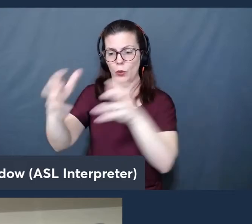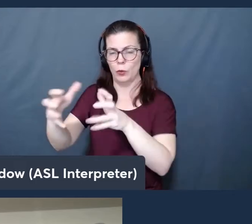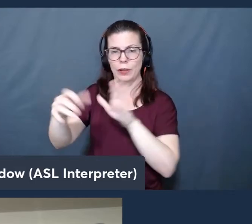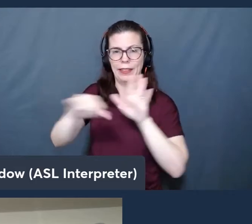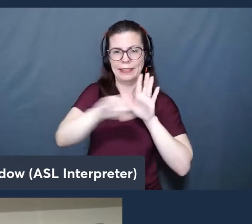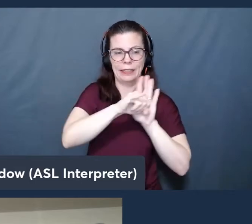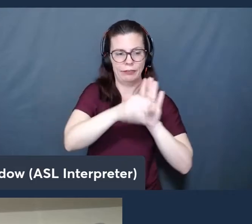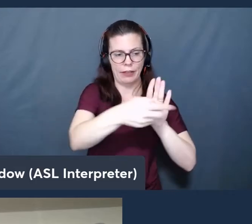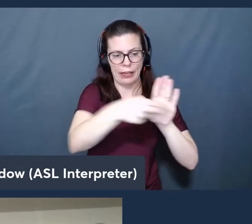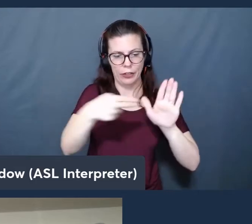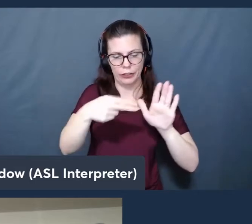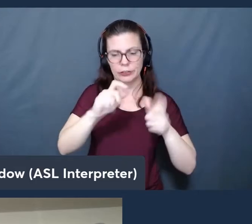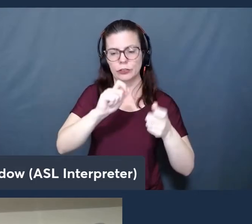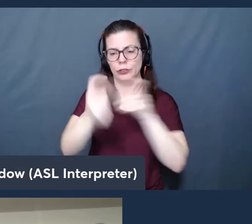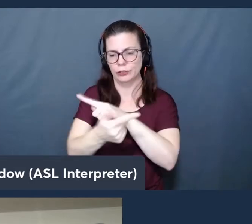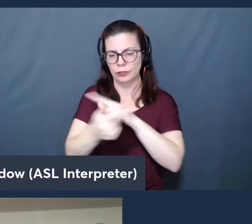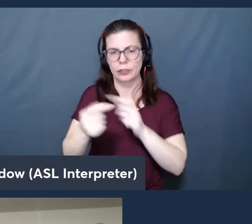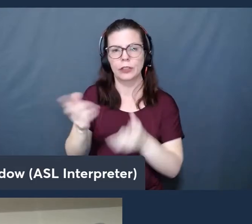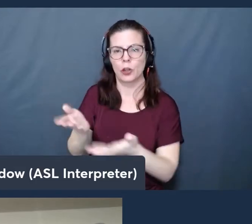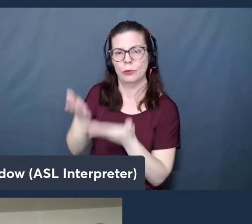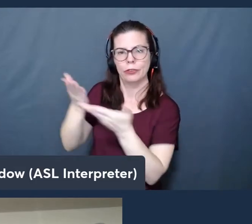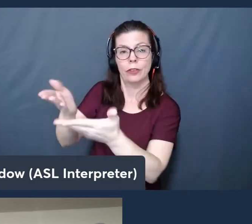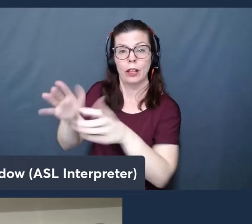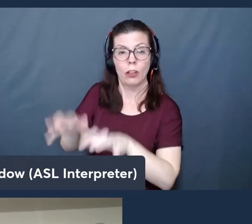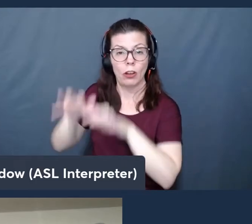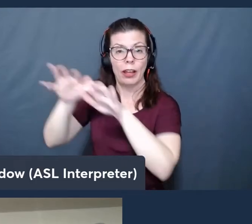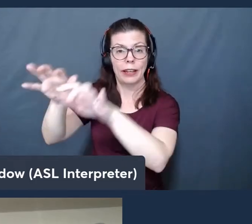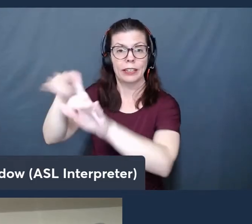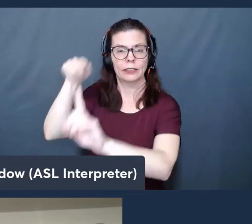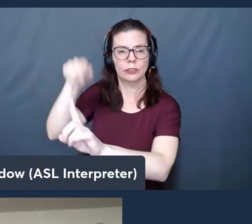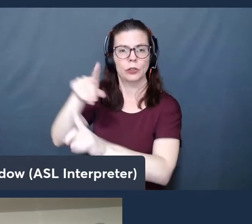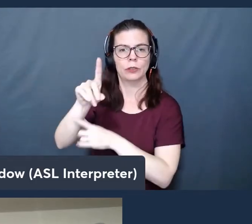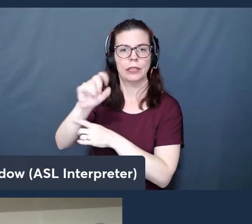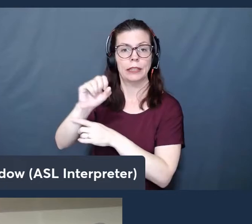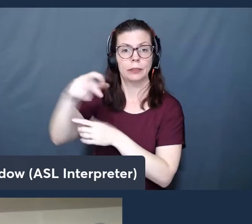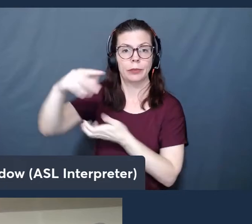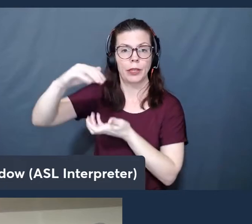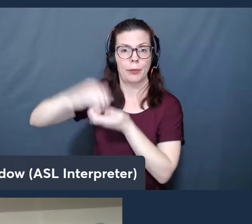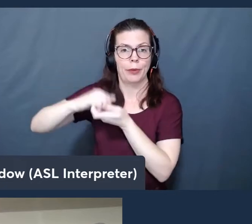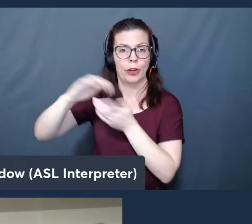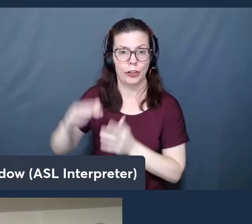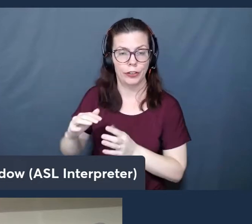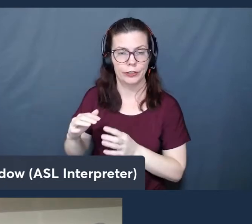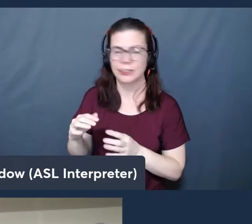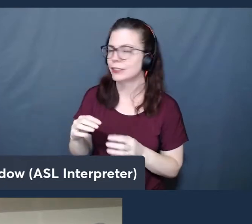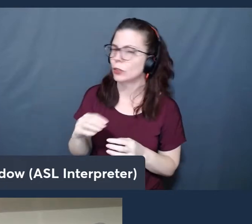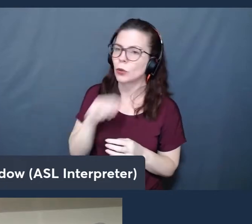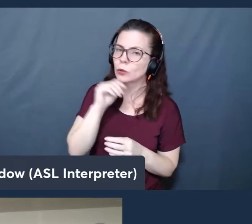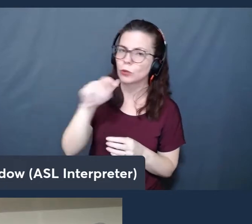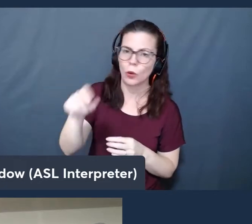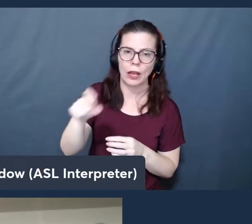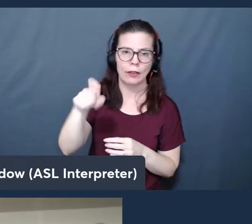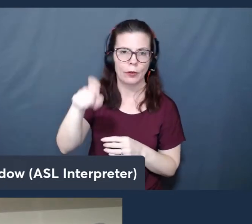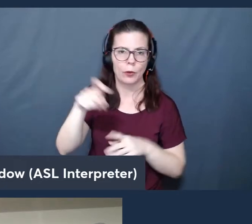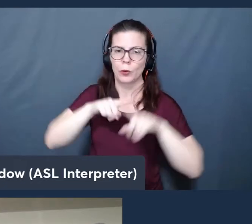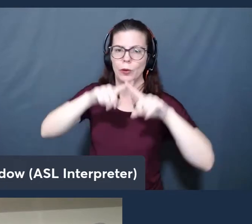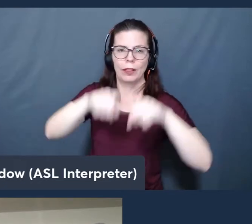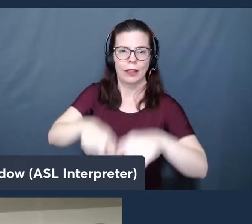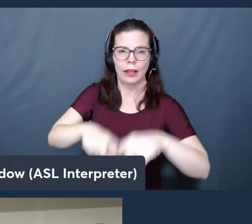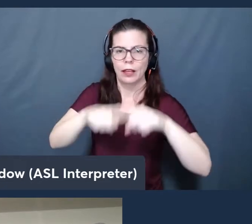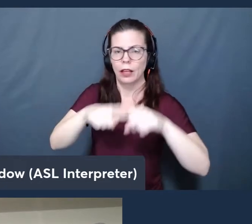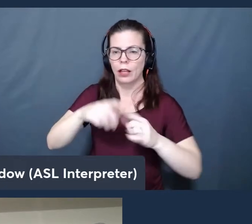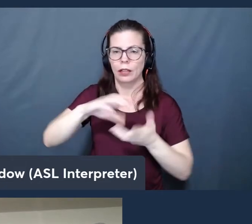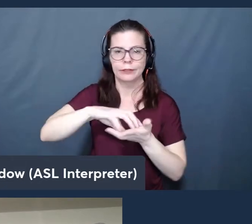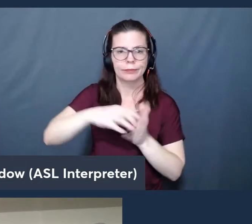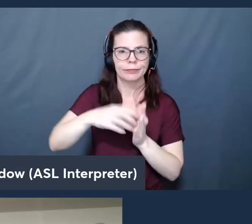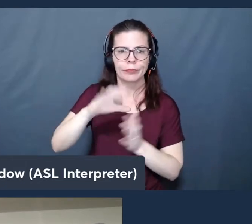identifiers to enable you to deliver the full audience to that DSP partner. So no longer relying on cookie syncs